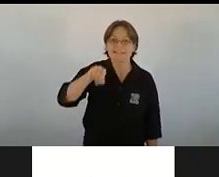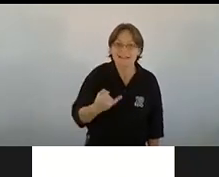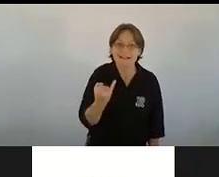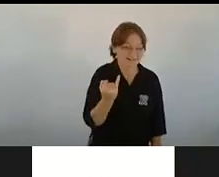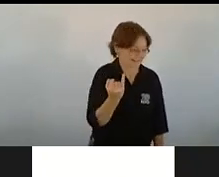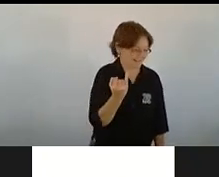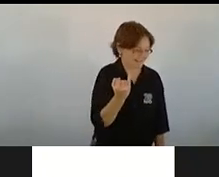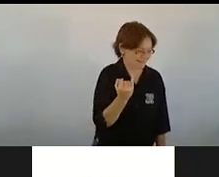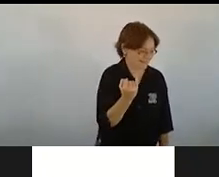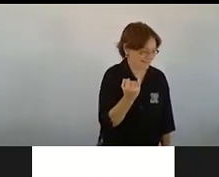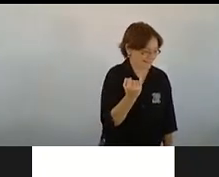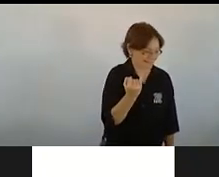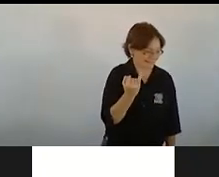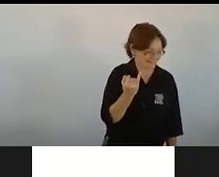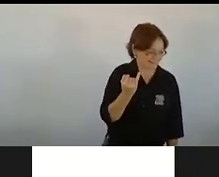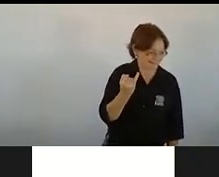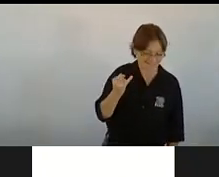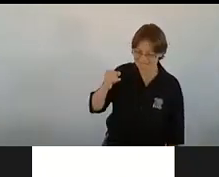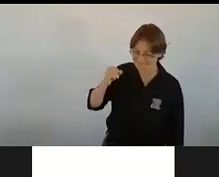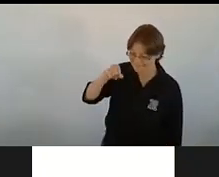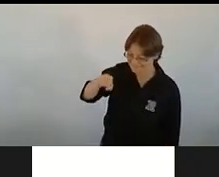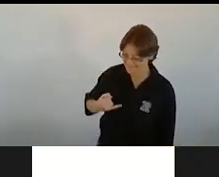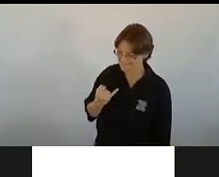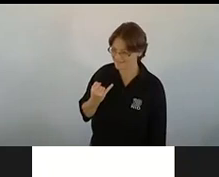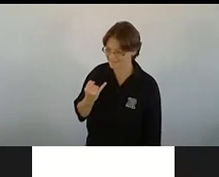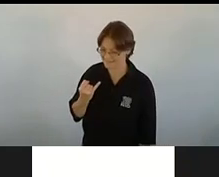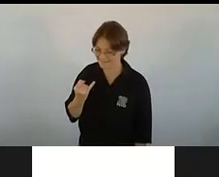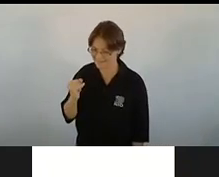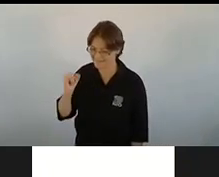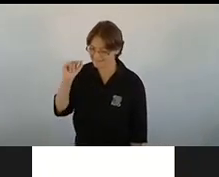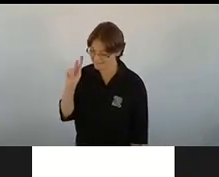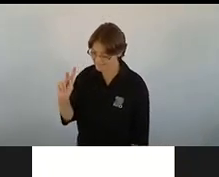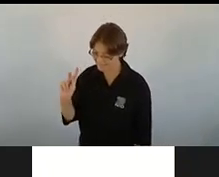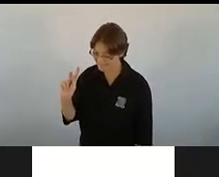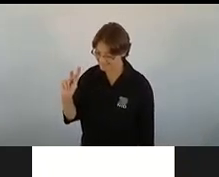J, which is just the I moving to draw a J.